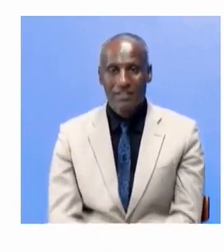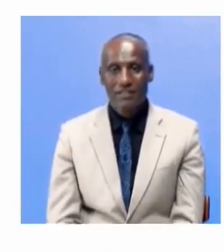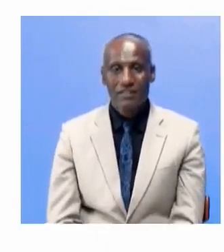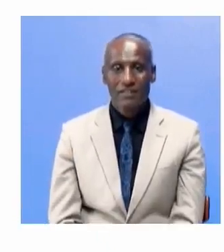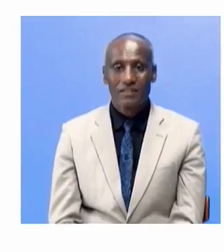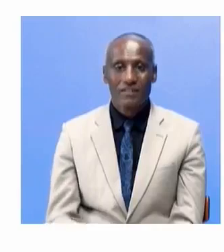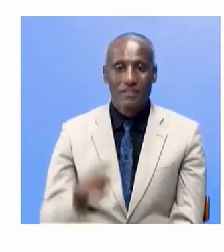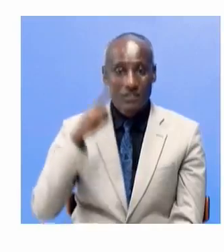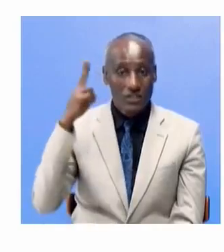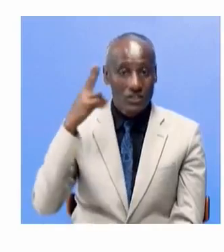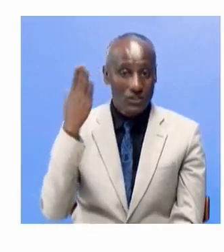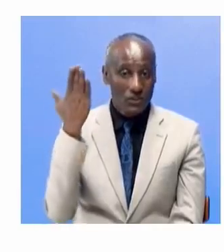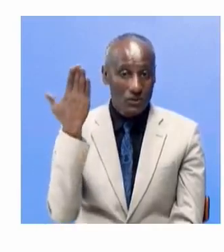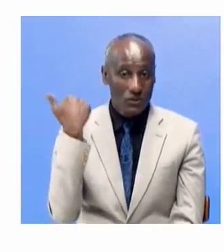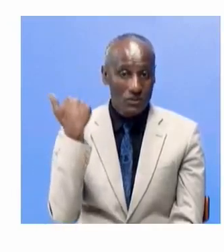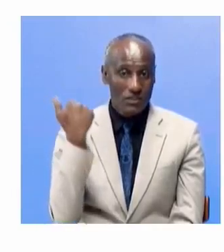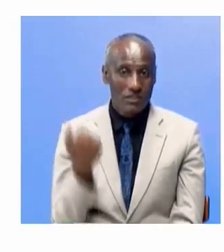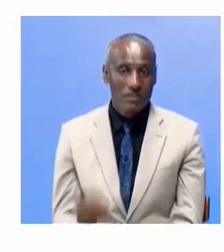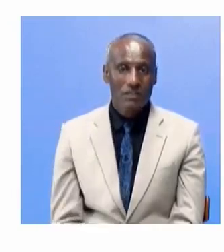used